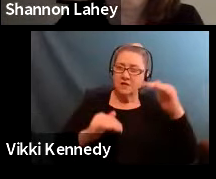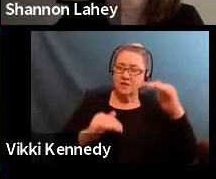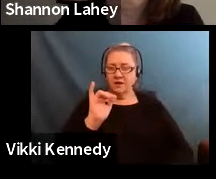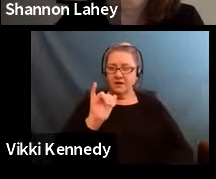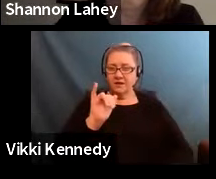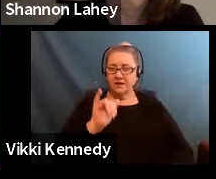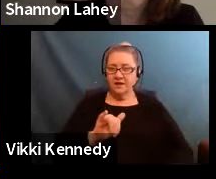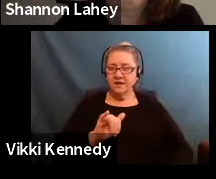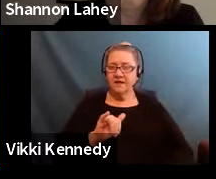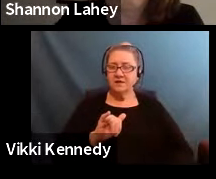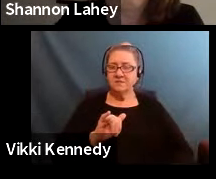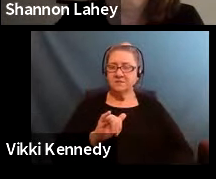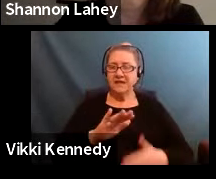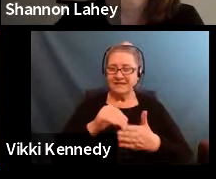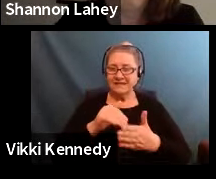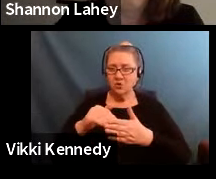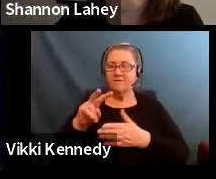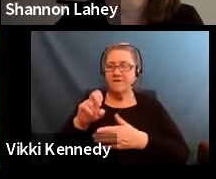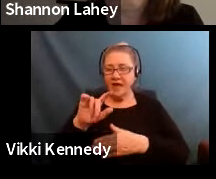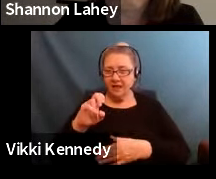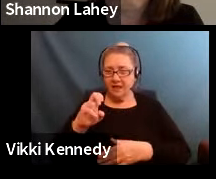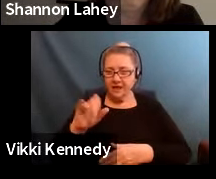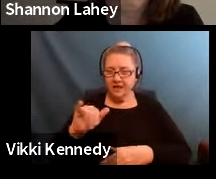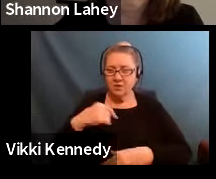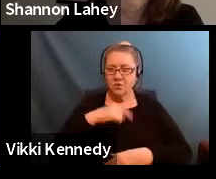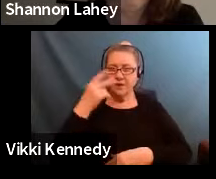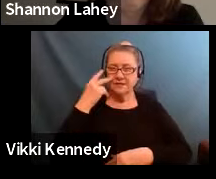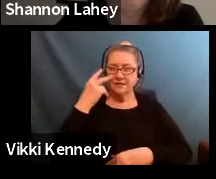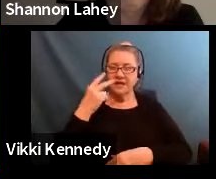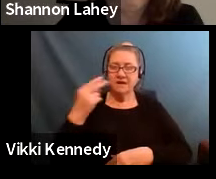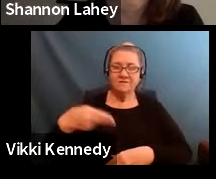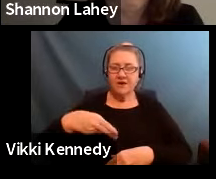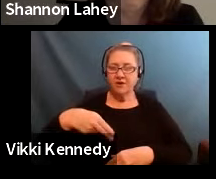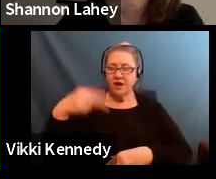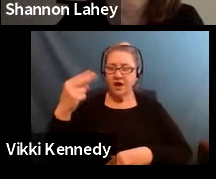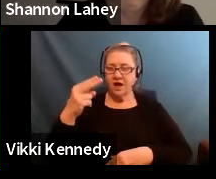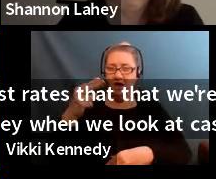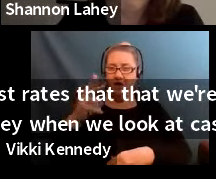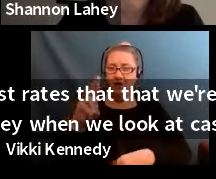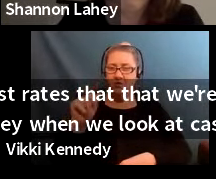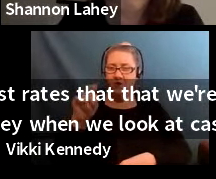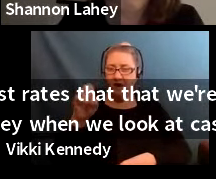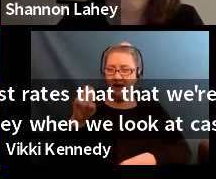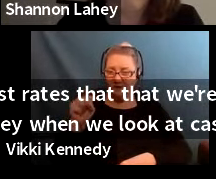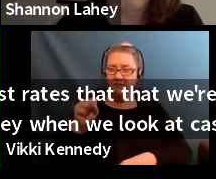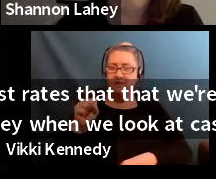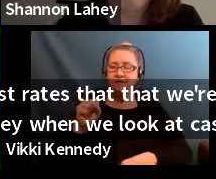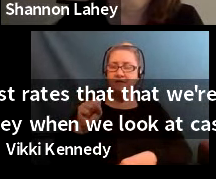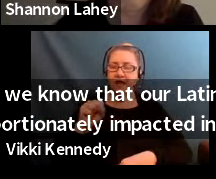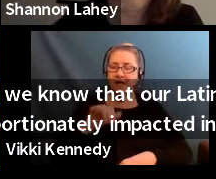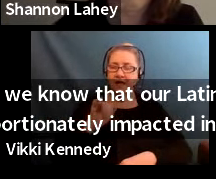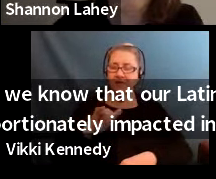is where we've been seeing very high case rates. And so that was part of the consideration about